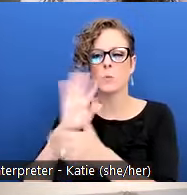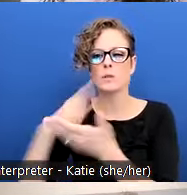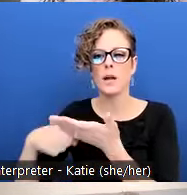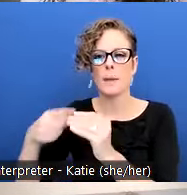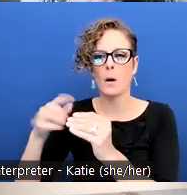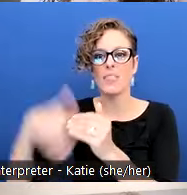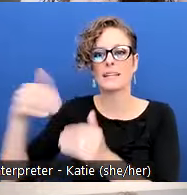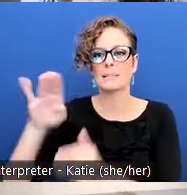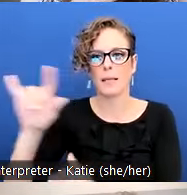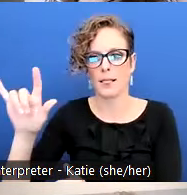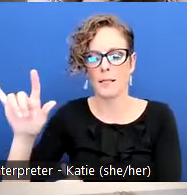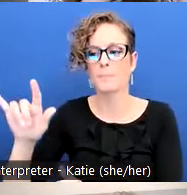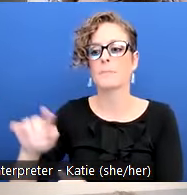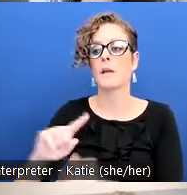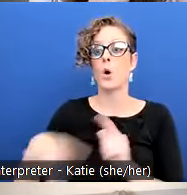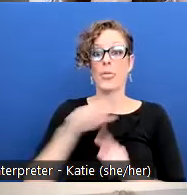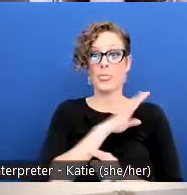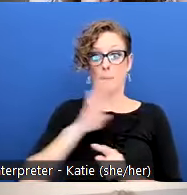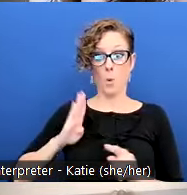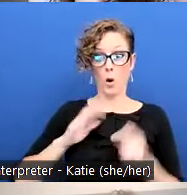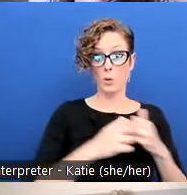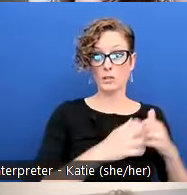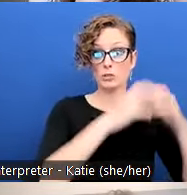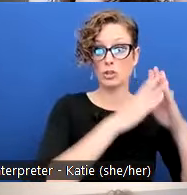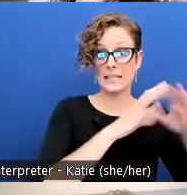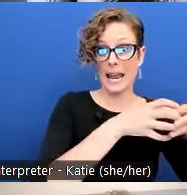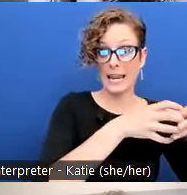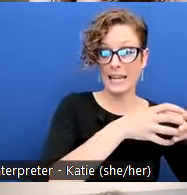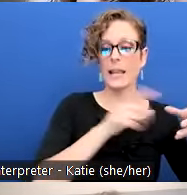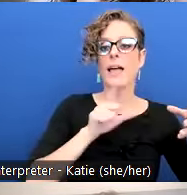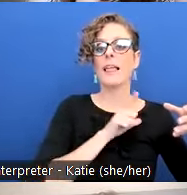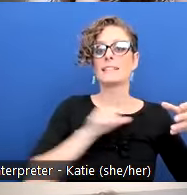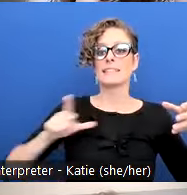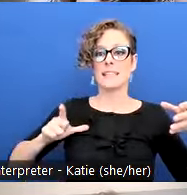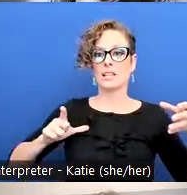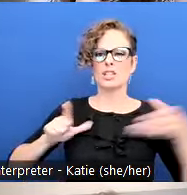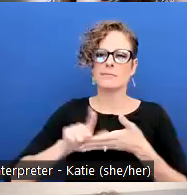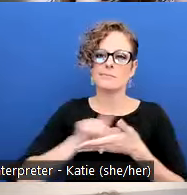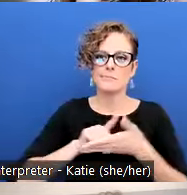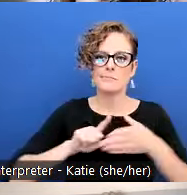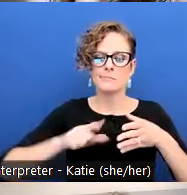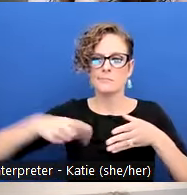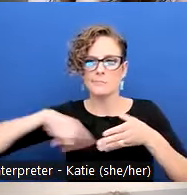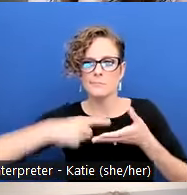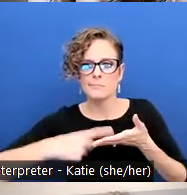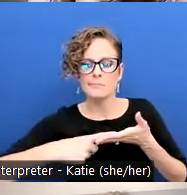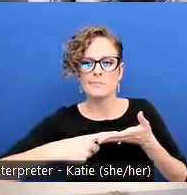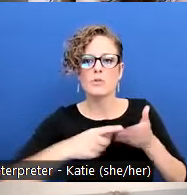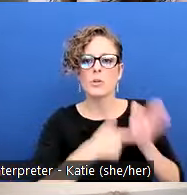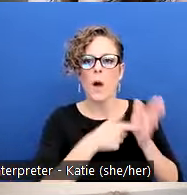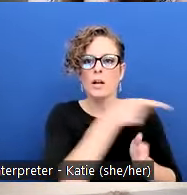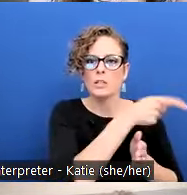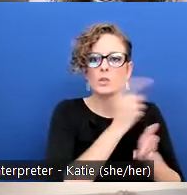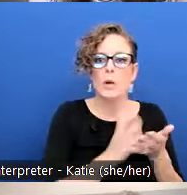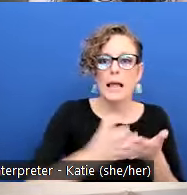When the board was created, the legislation around it requires it to, you know, collect and review